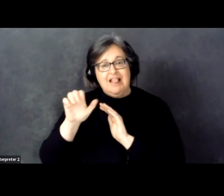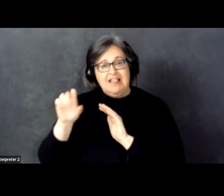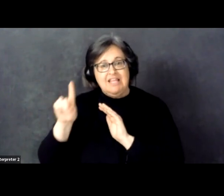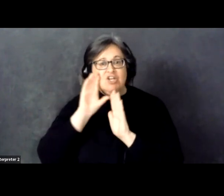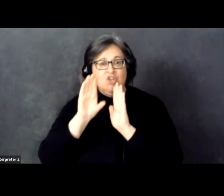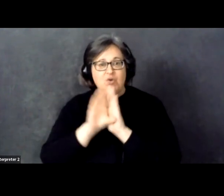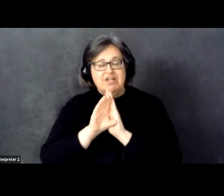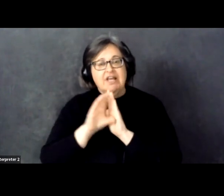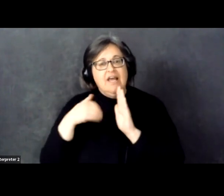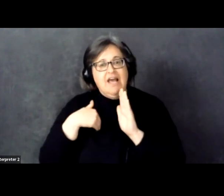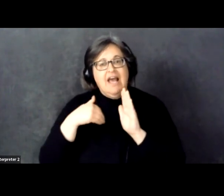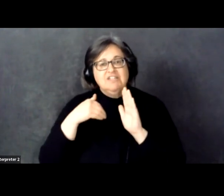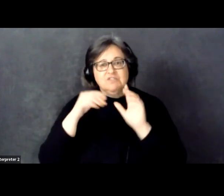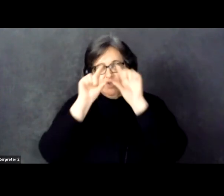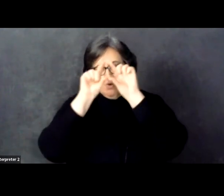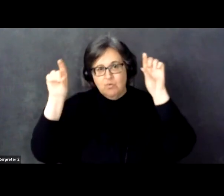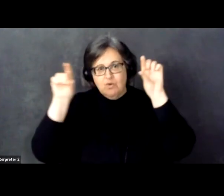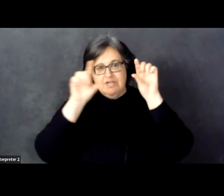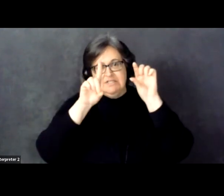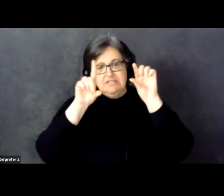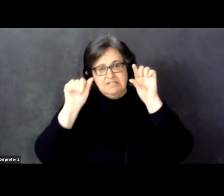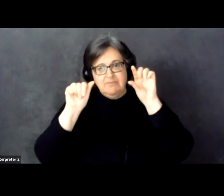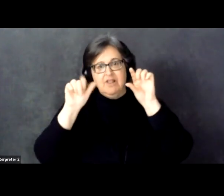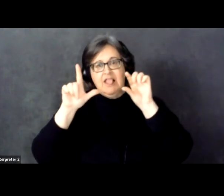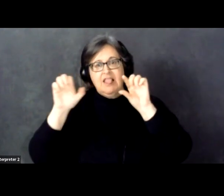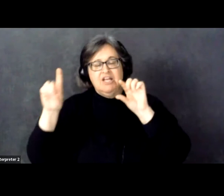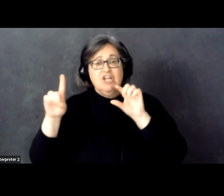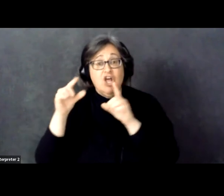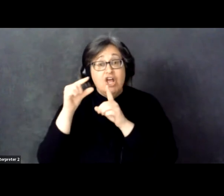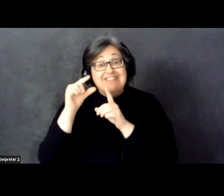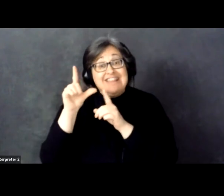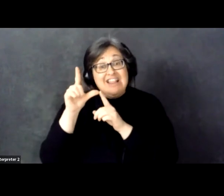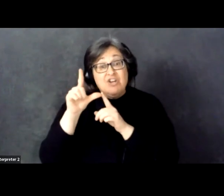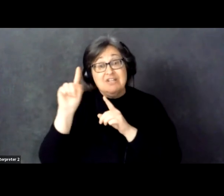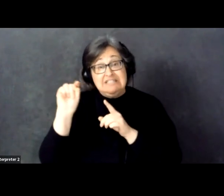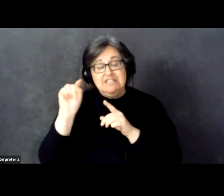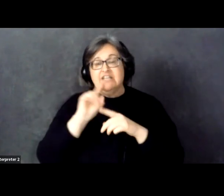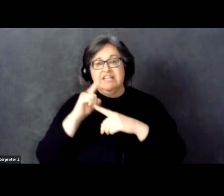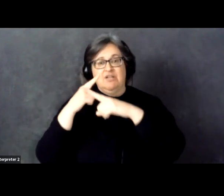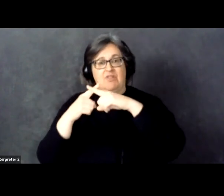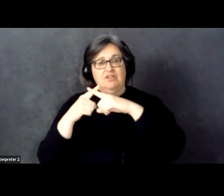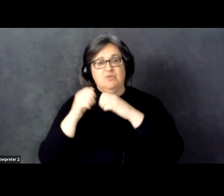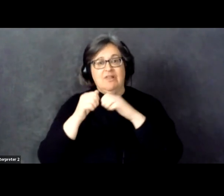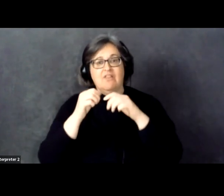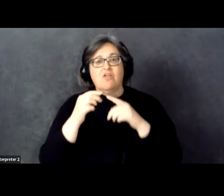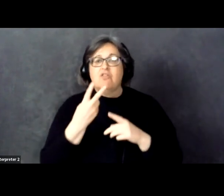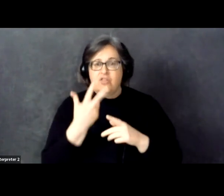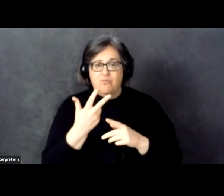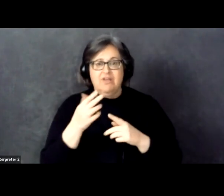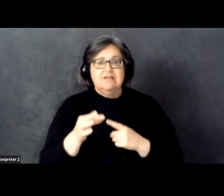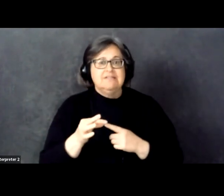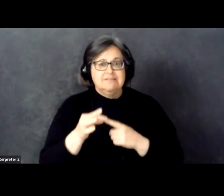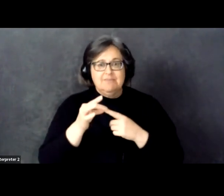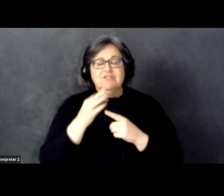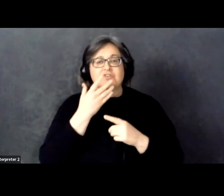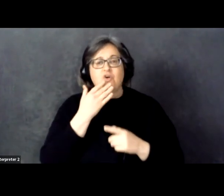that reads Disability Lead. And the T in disability is a plus sign made up with our three distinct colors, orange,